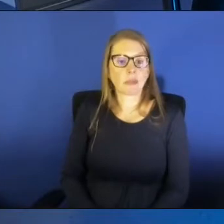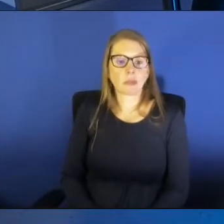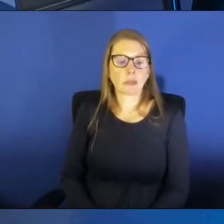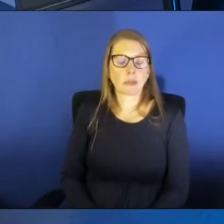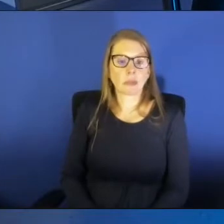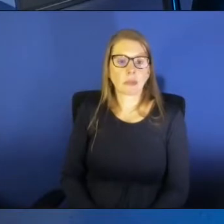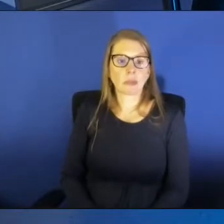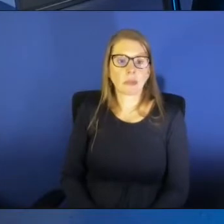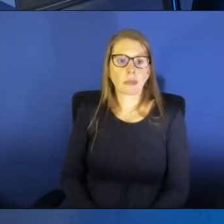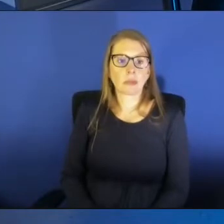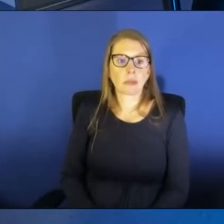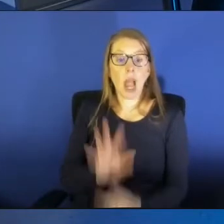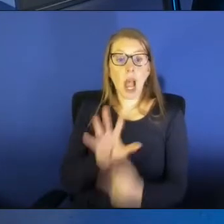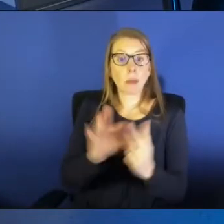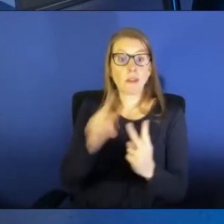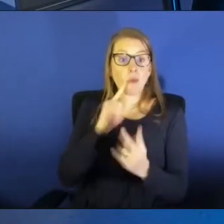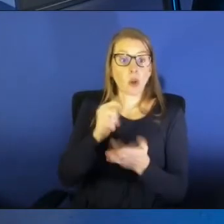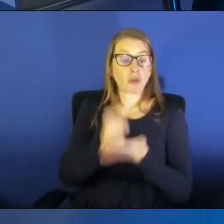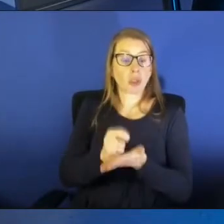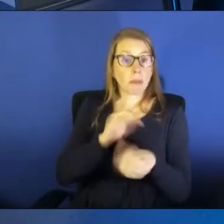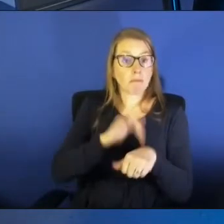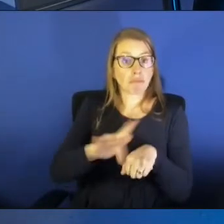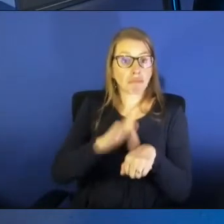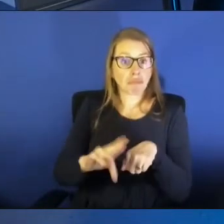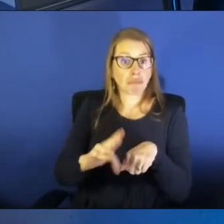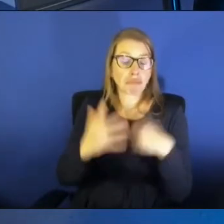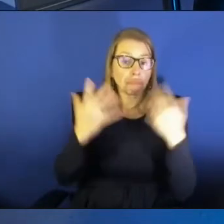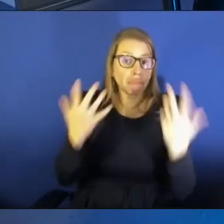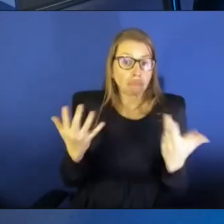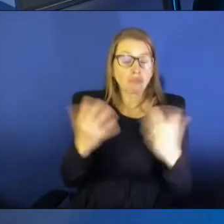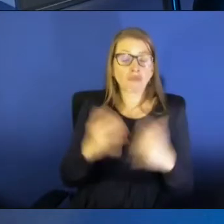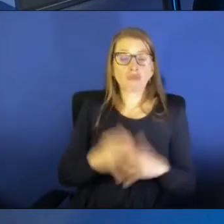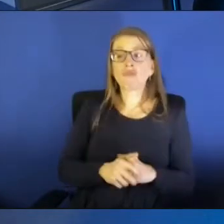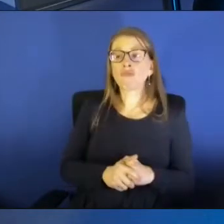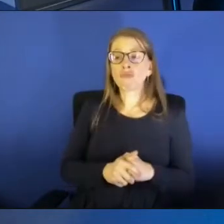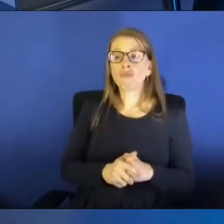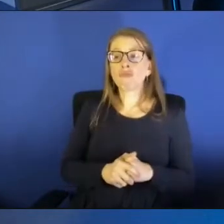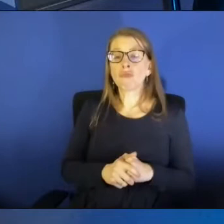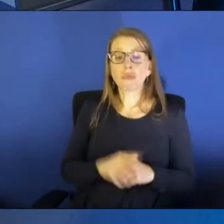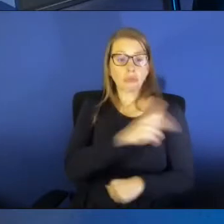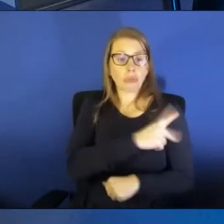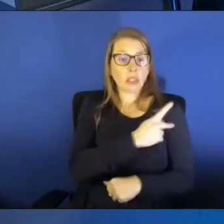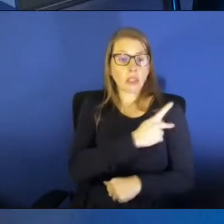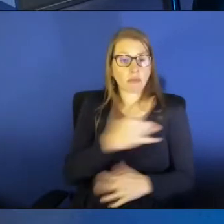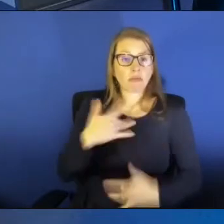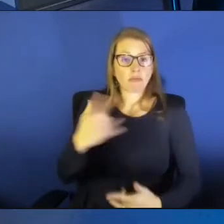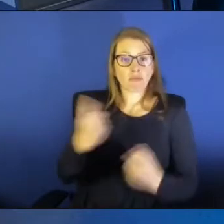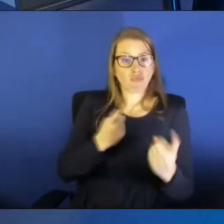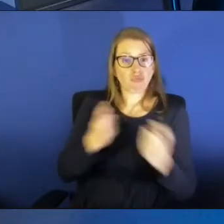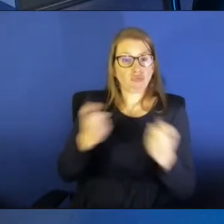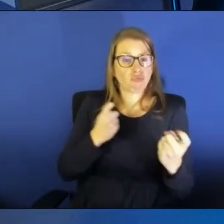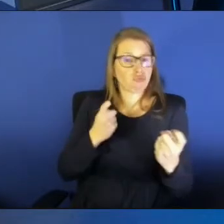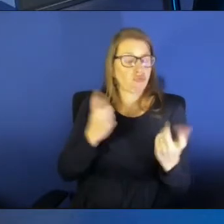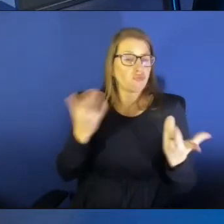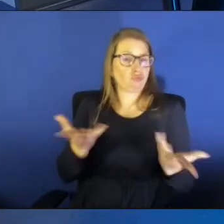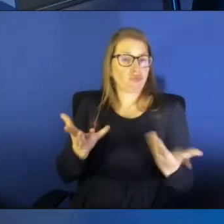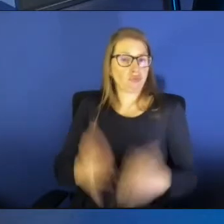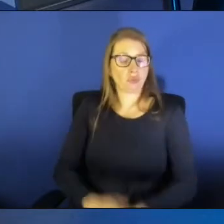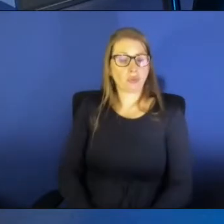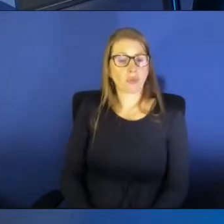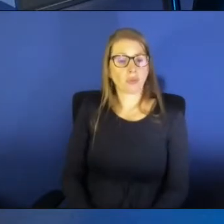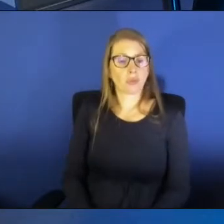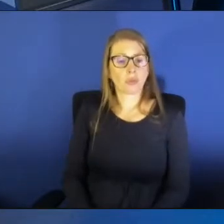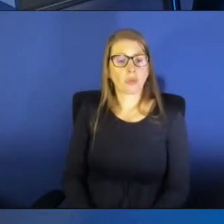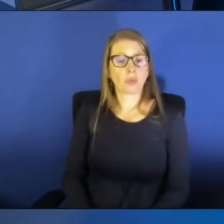treatment, what kind of questions do you usually get from patients who are coming in to see the 2